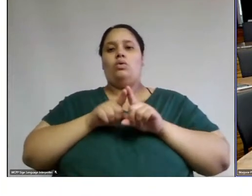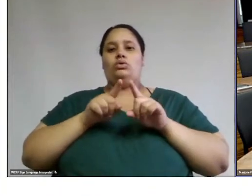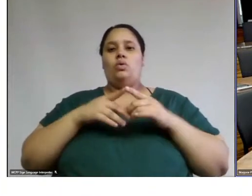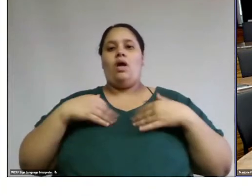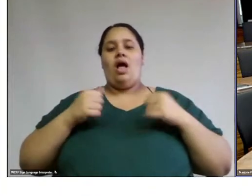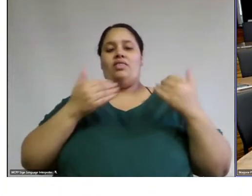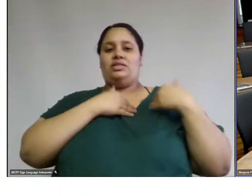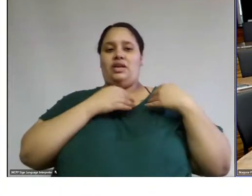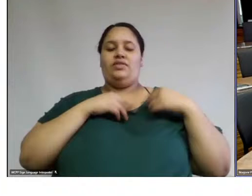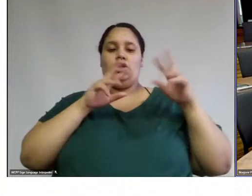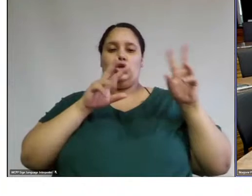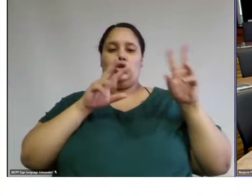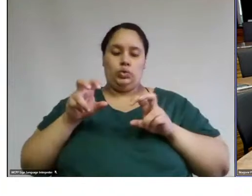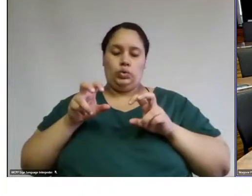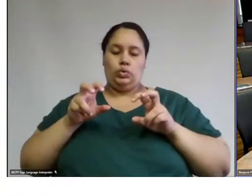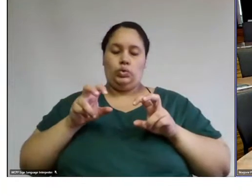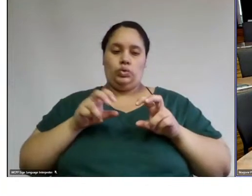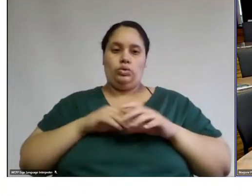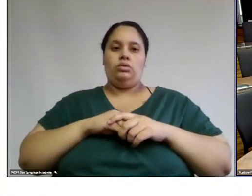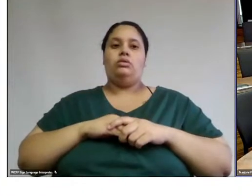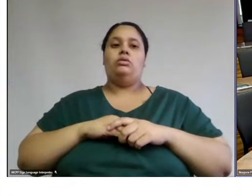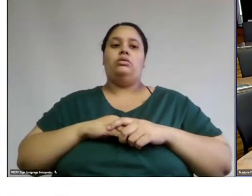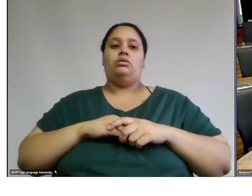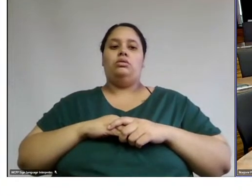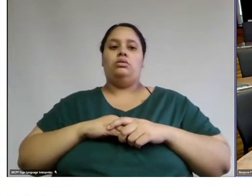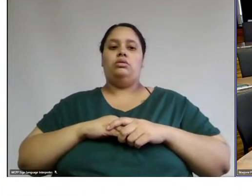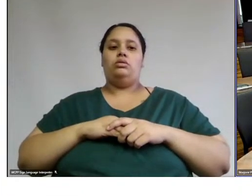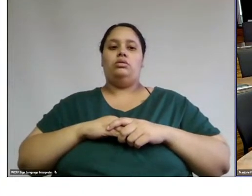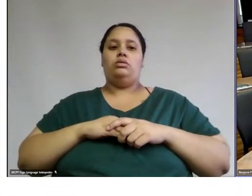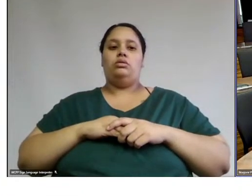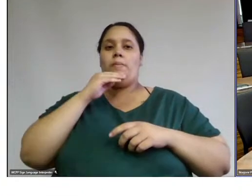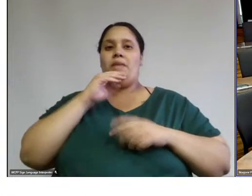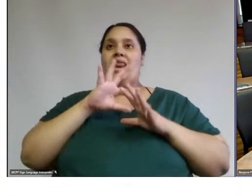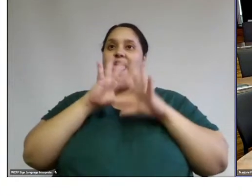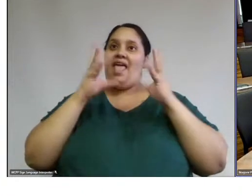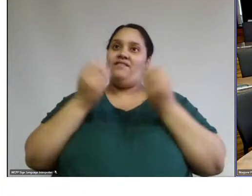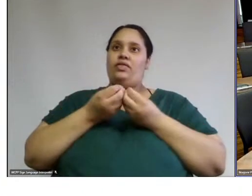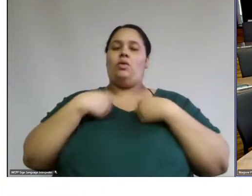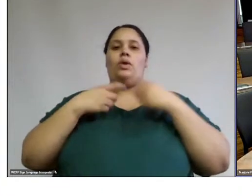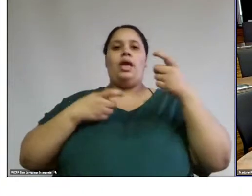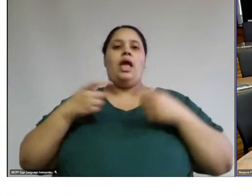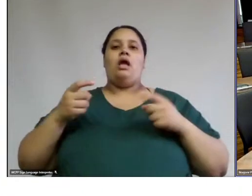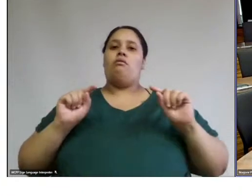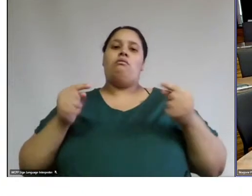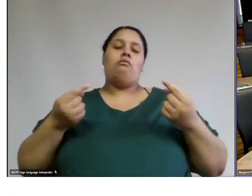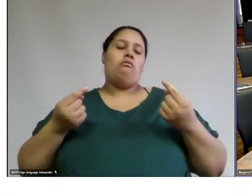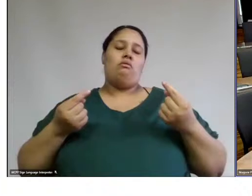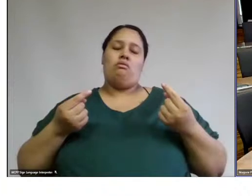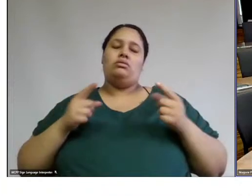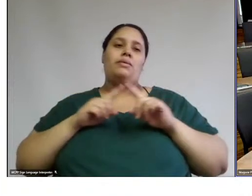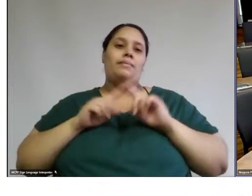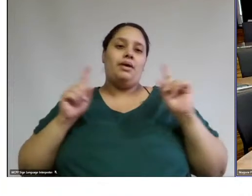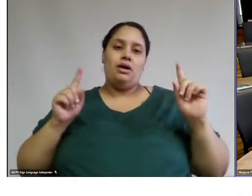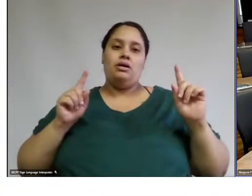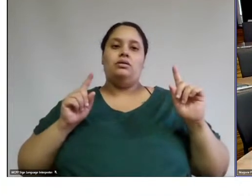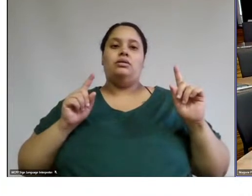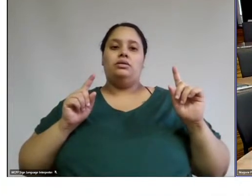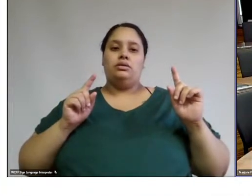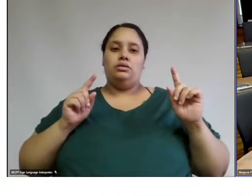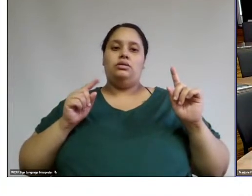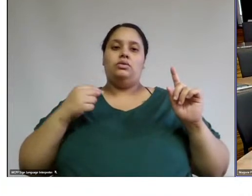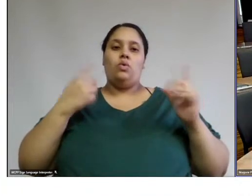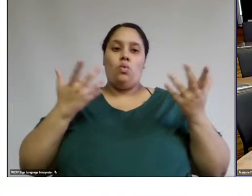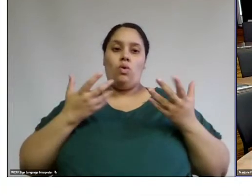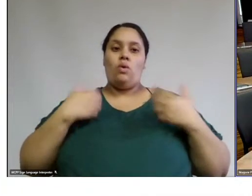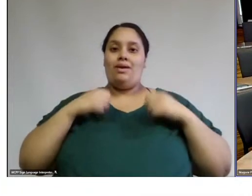safety issues. So not everything could have been dealt with as they're supposed to, but I think where we could